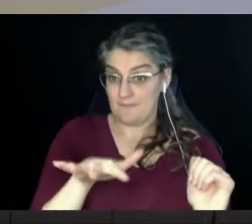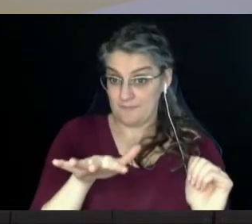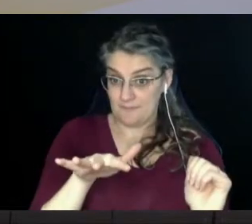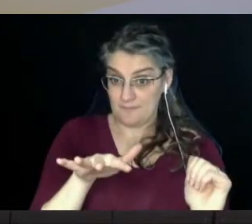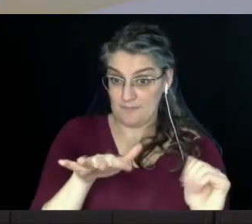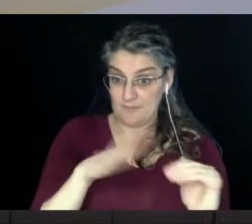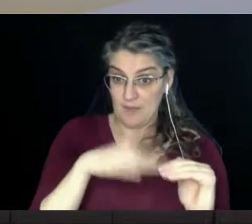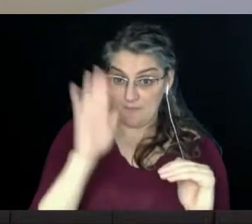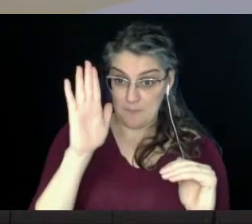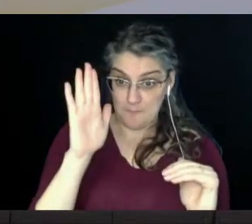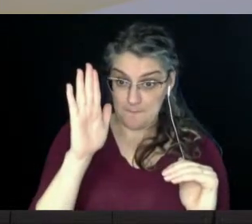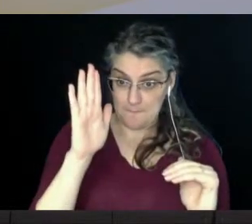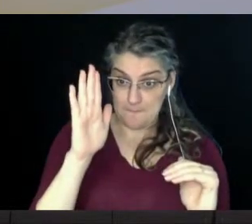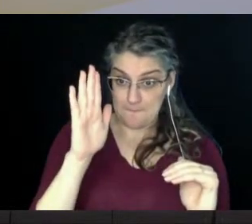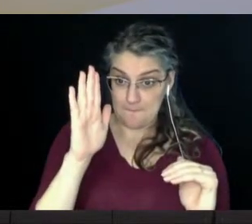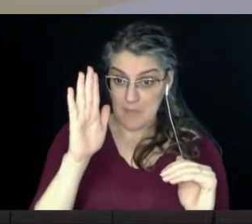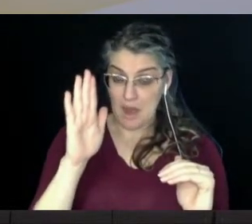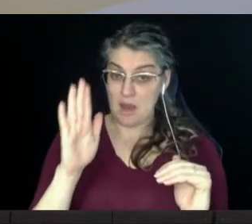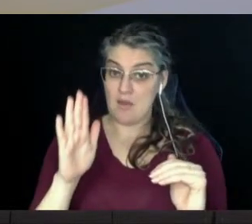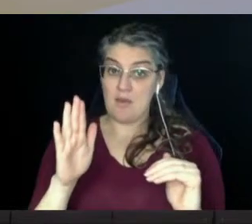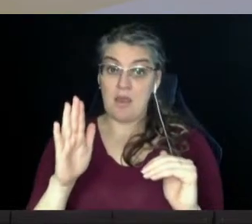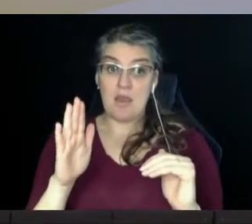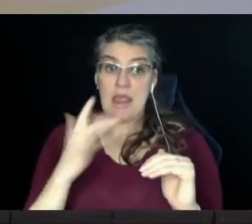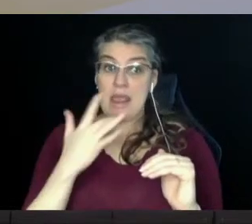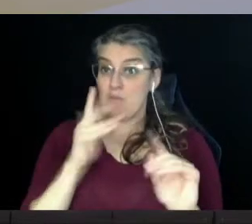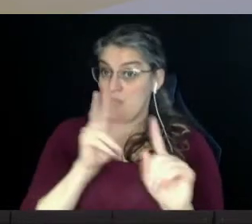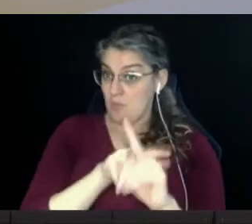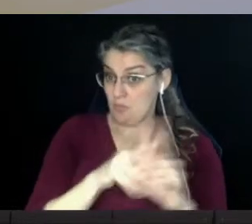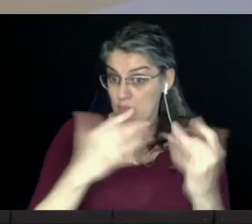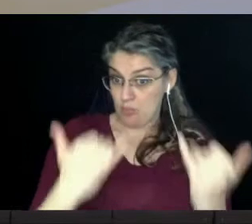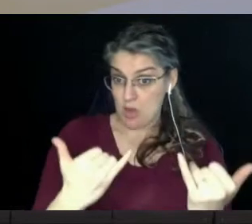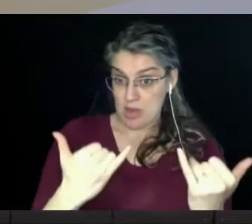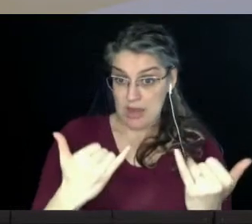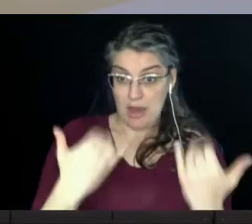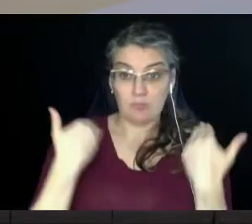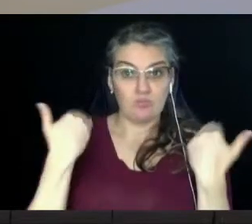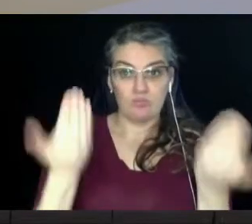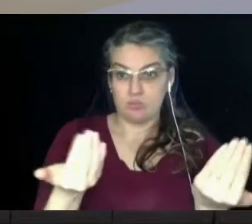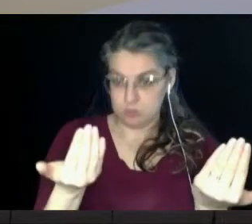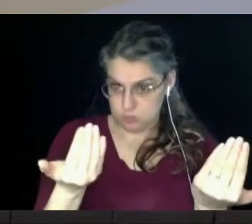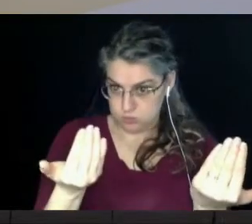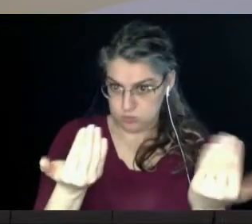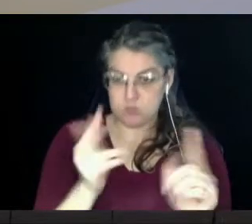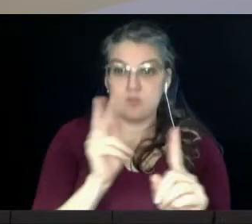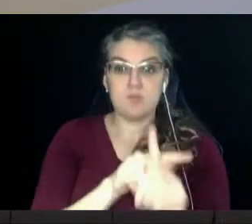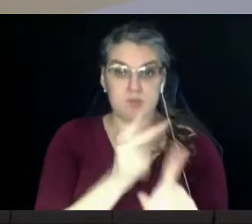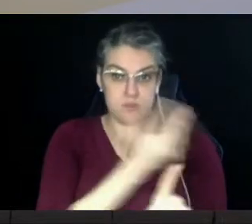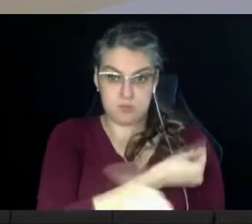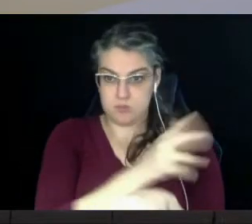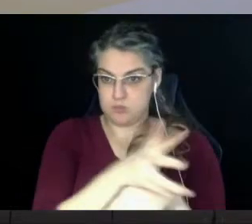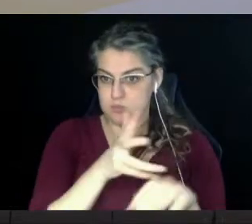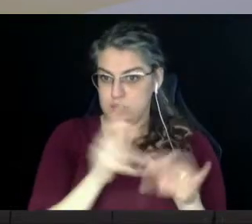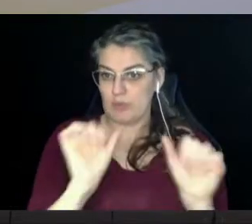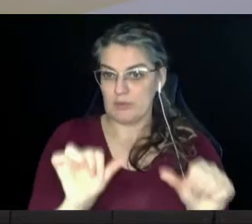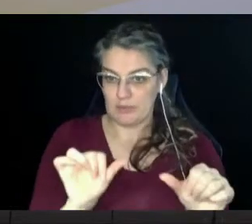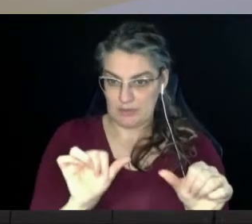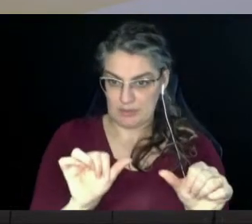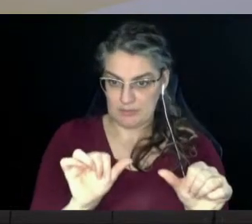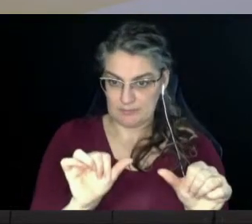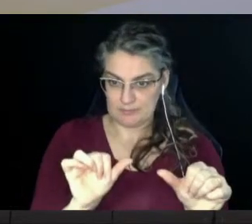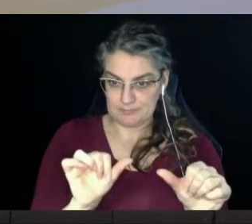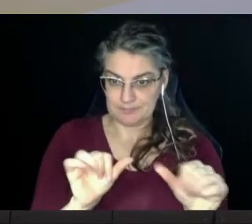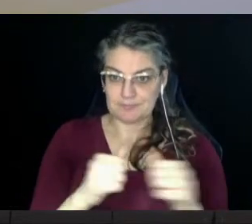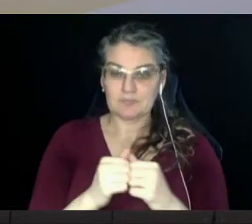they go with AstraZeneca, and they will. It's one other option. So it'll be interesting